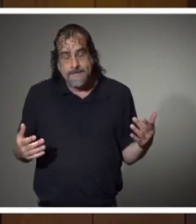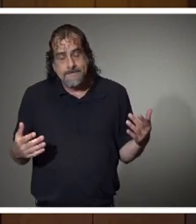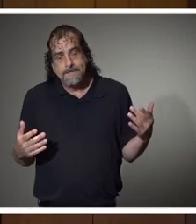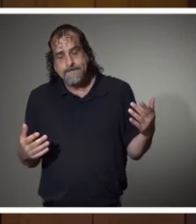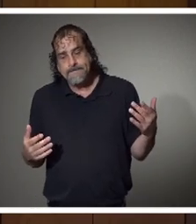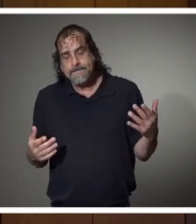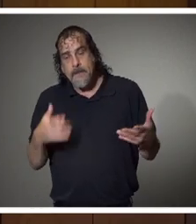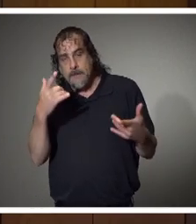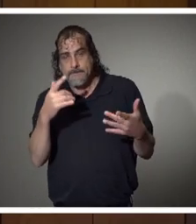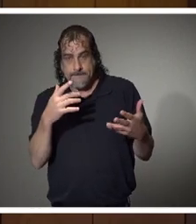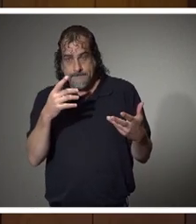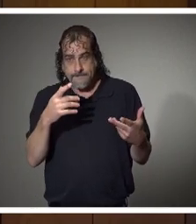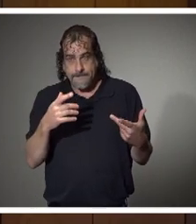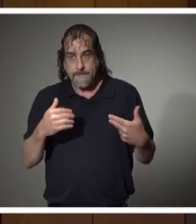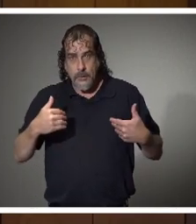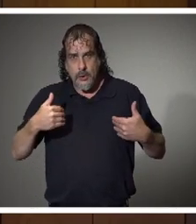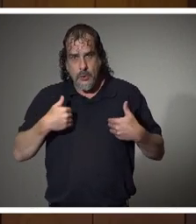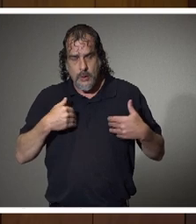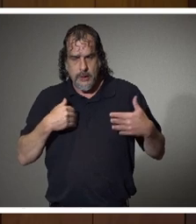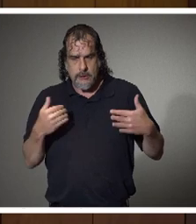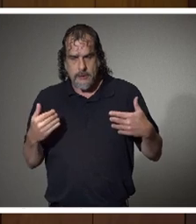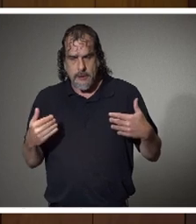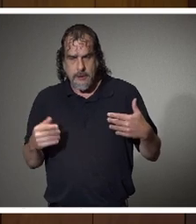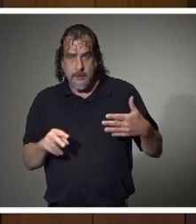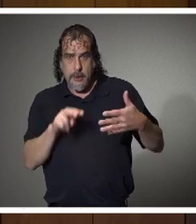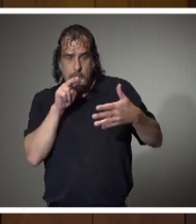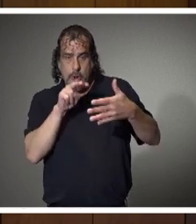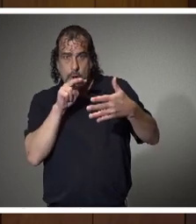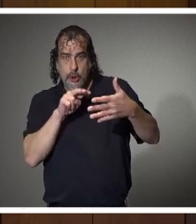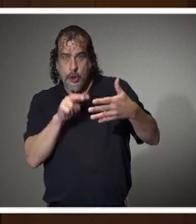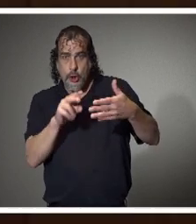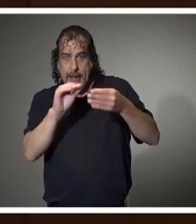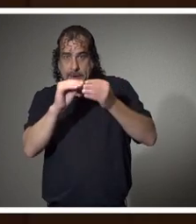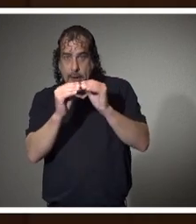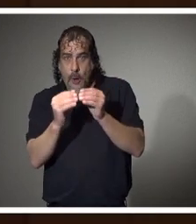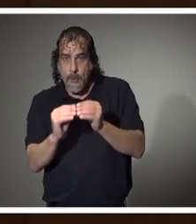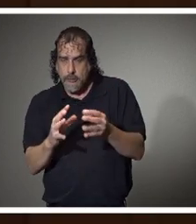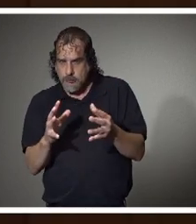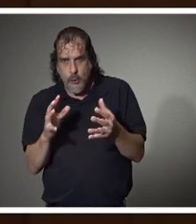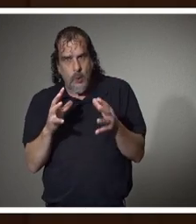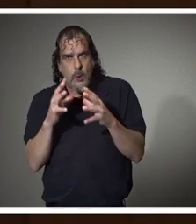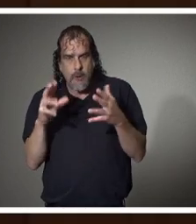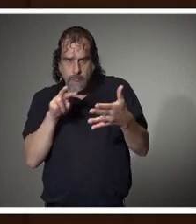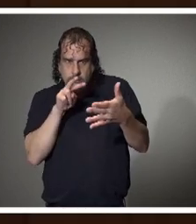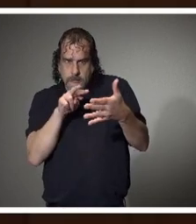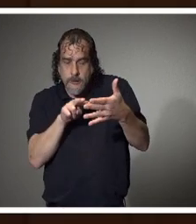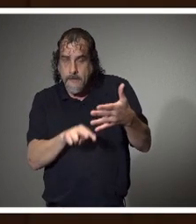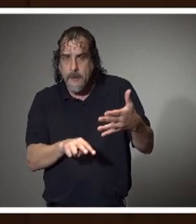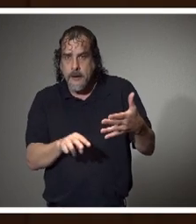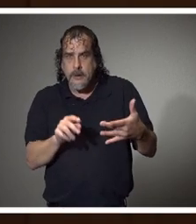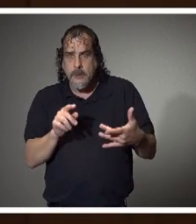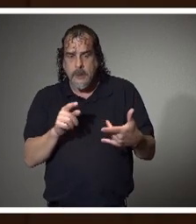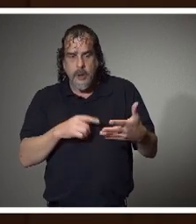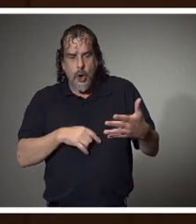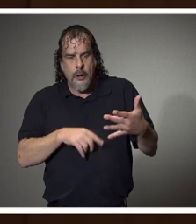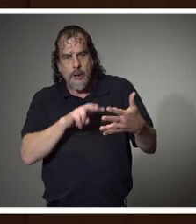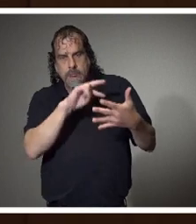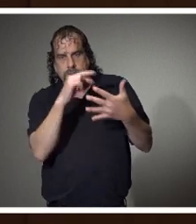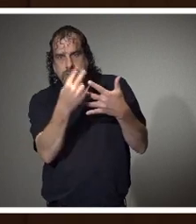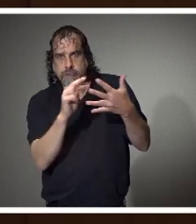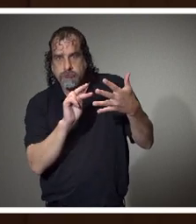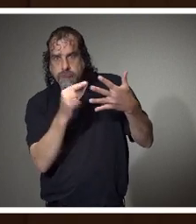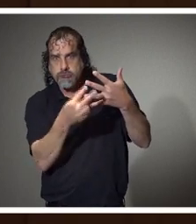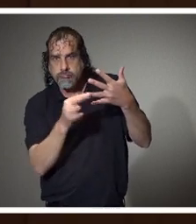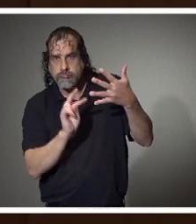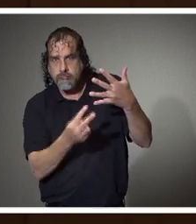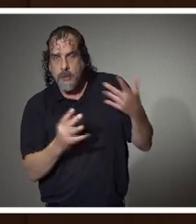kick it off, certainly we have been looking at the data extremely closely, obviously on a perpetual basis. And